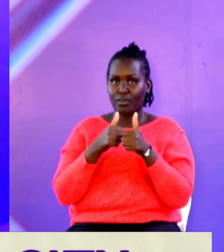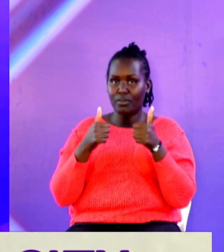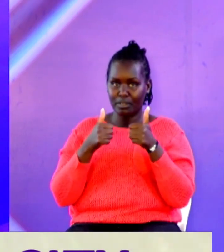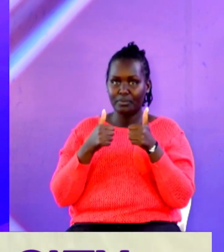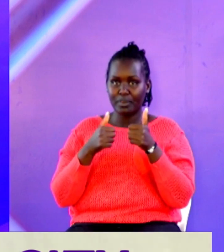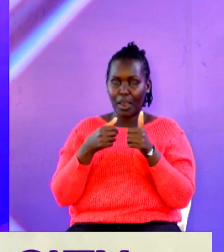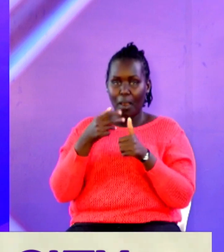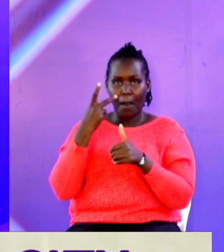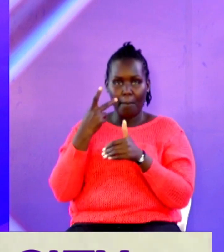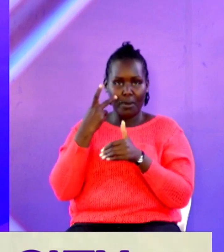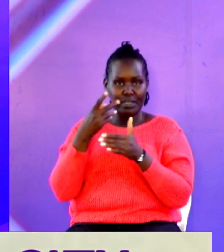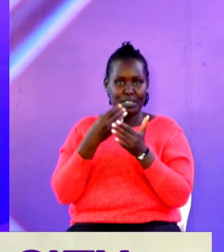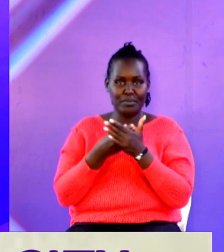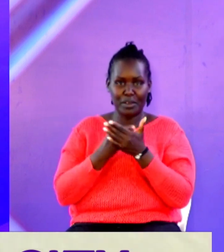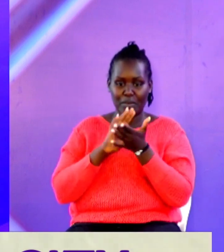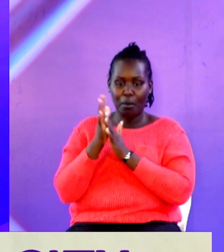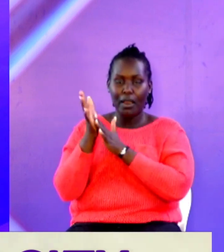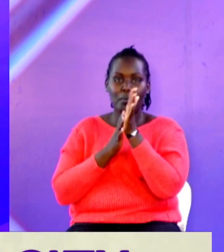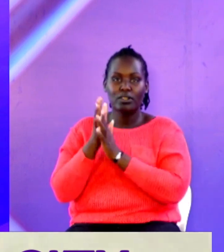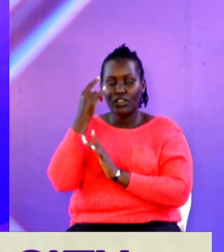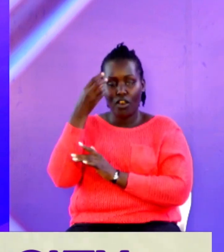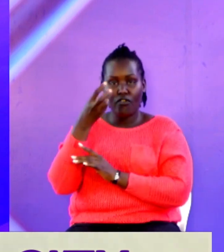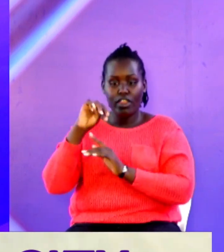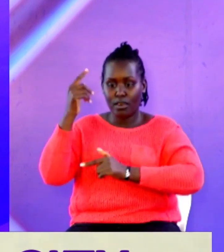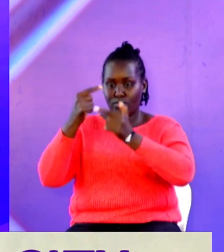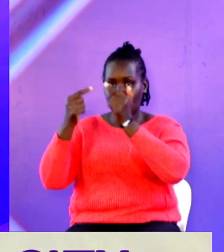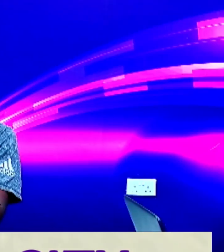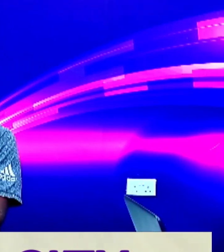a motivation for them to win this competition?